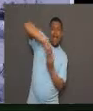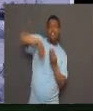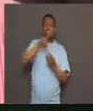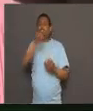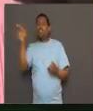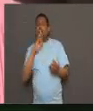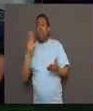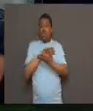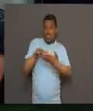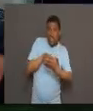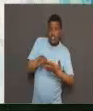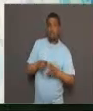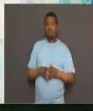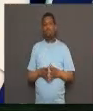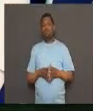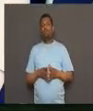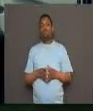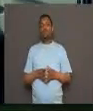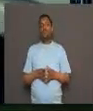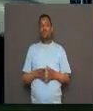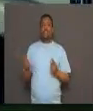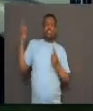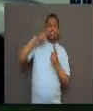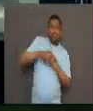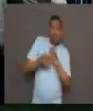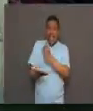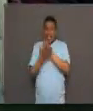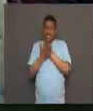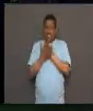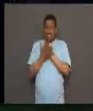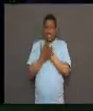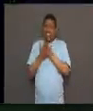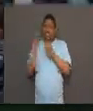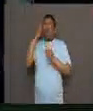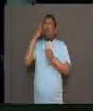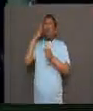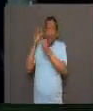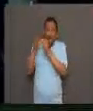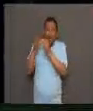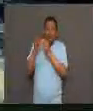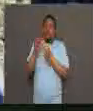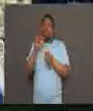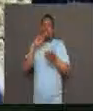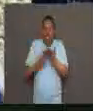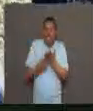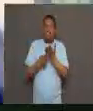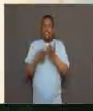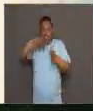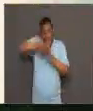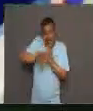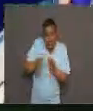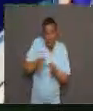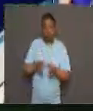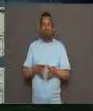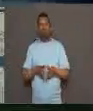they are studying. To assist in remembering facts and